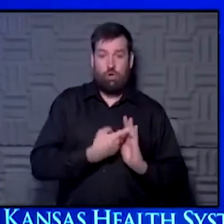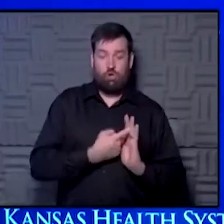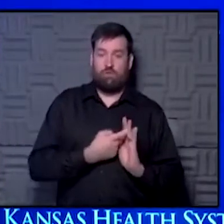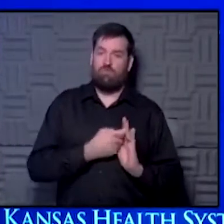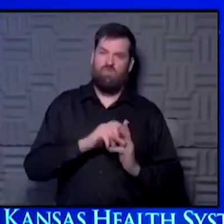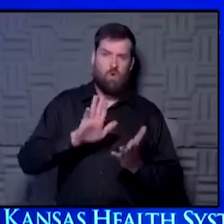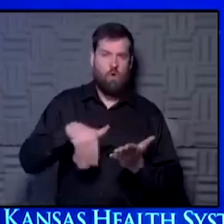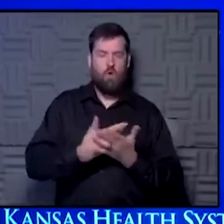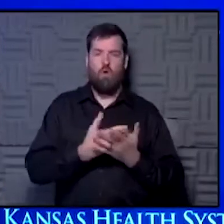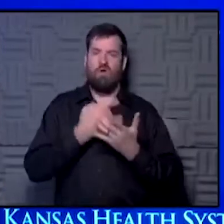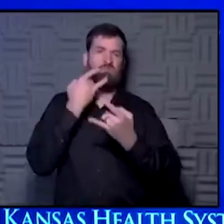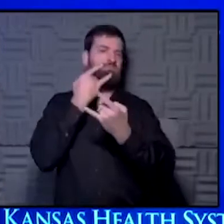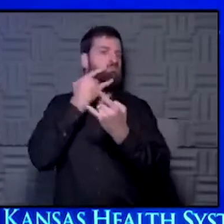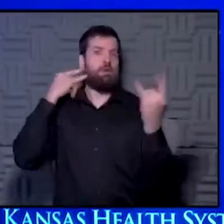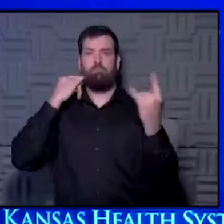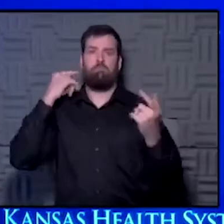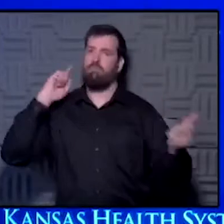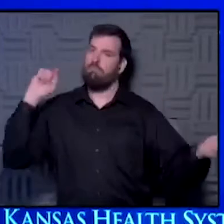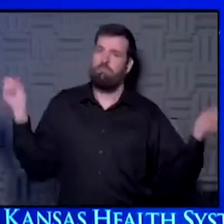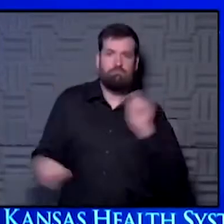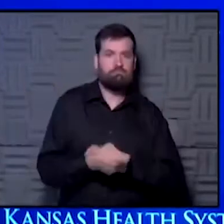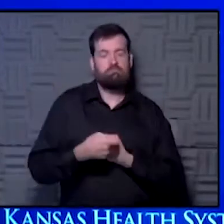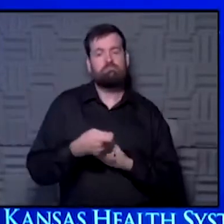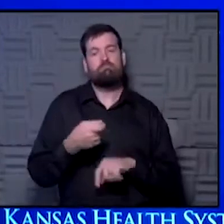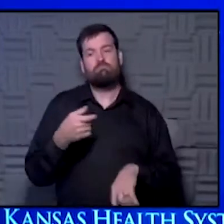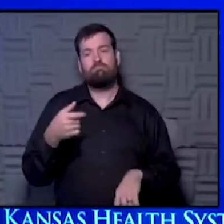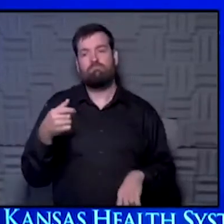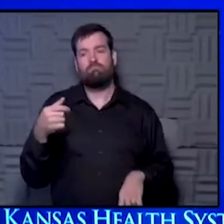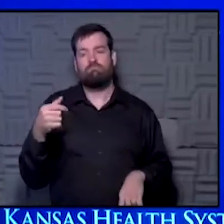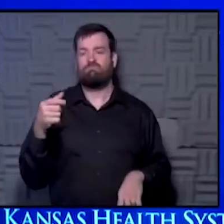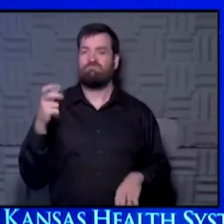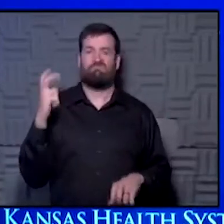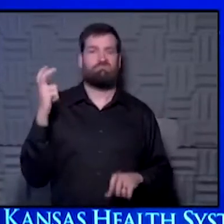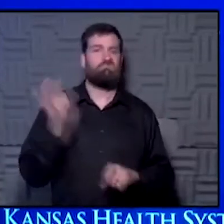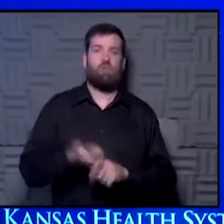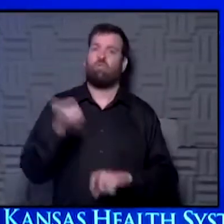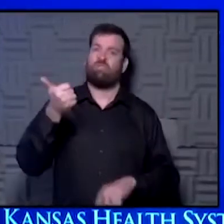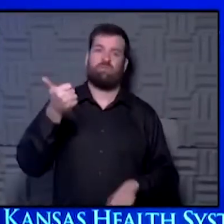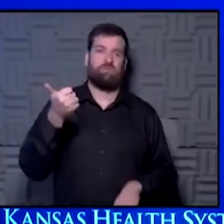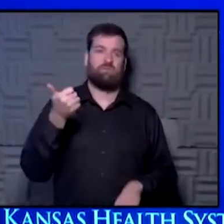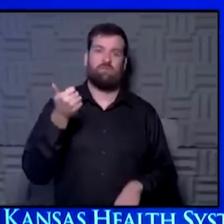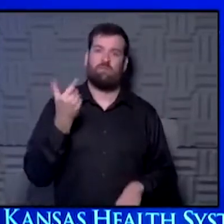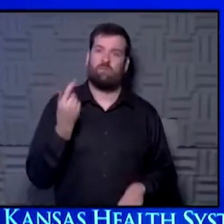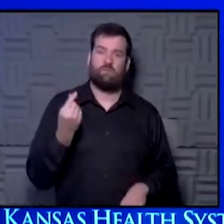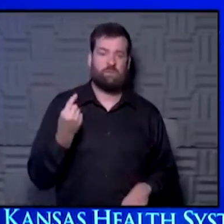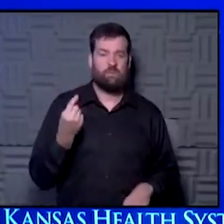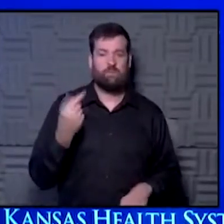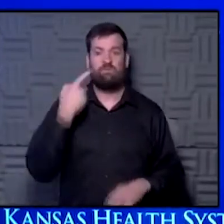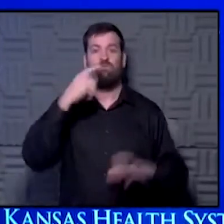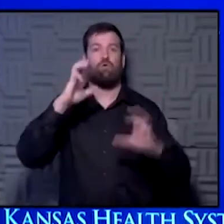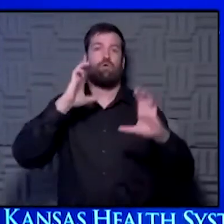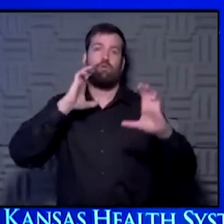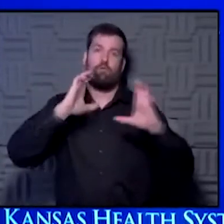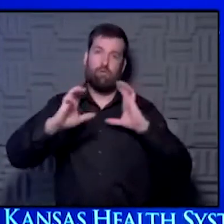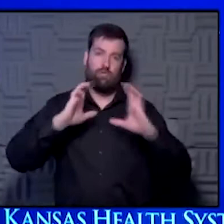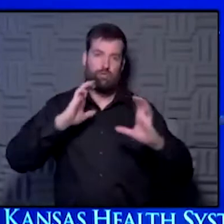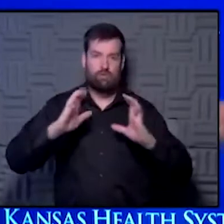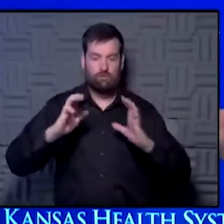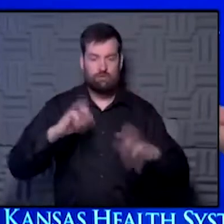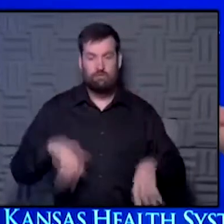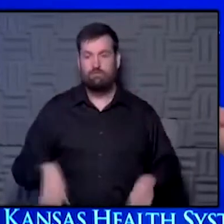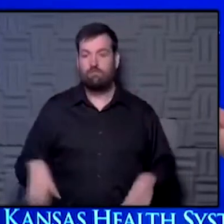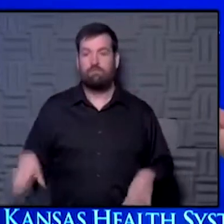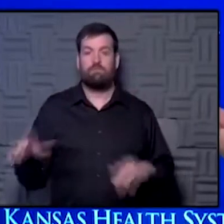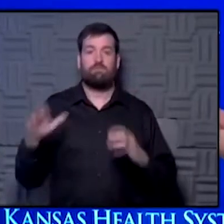had to put masks on, I think that was the hardest thing when it came to communicating.